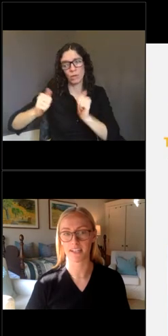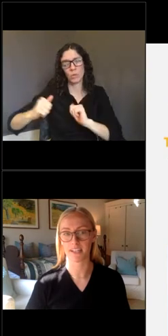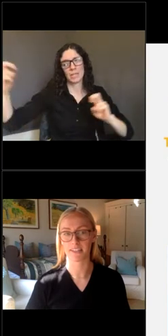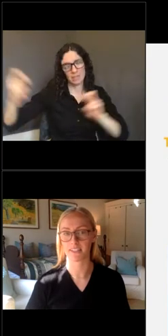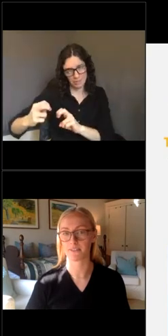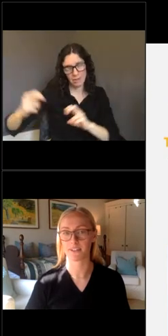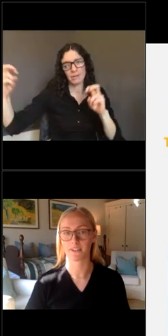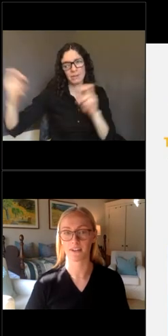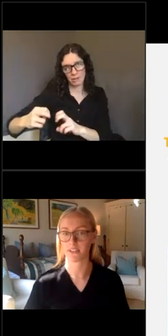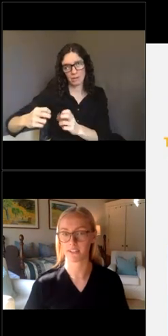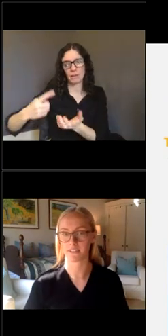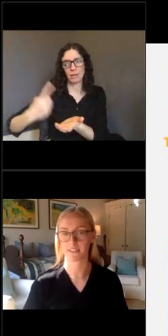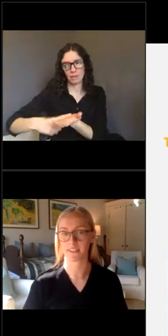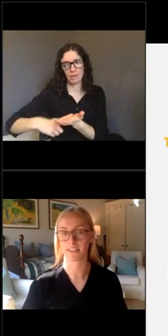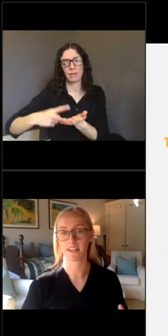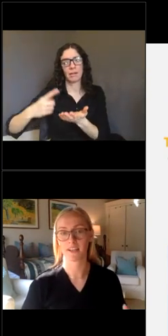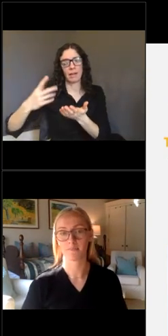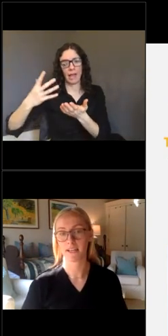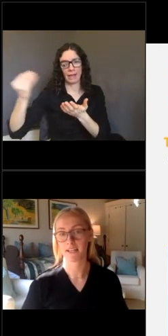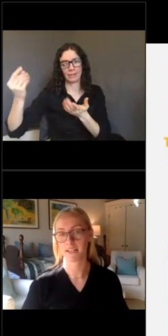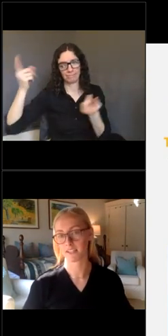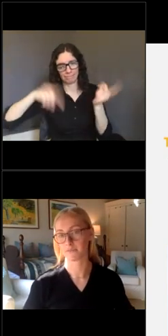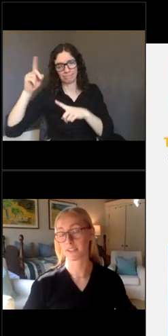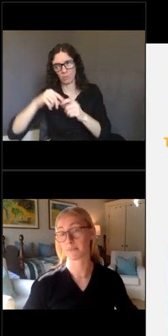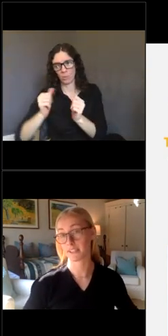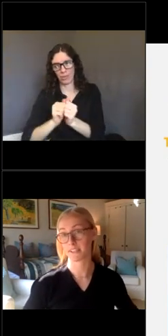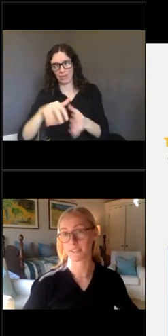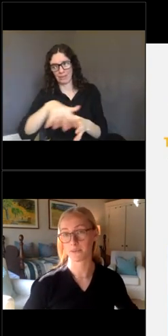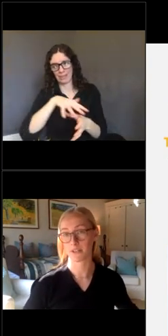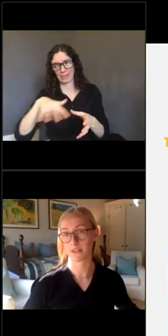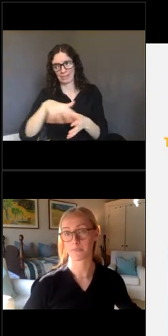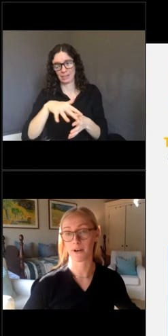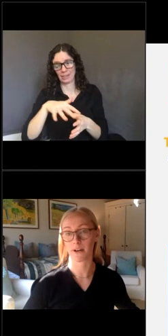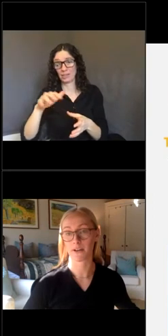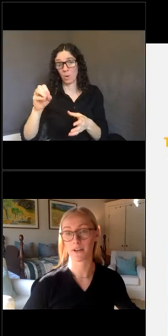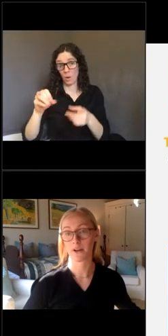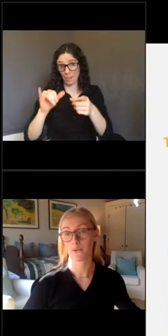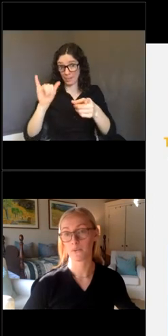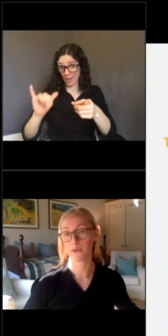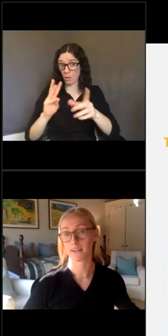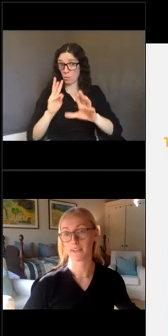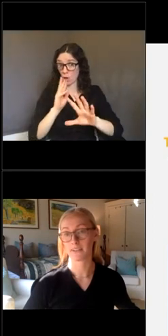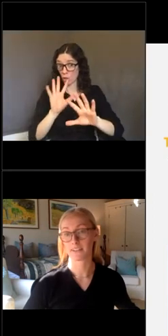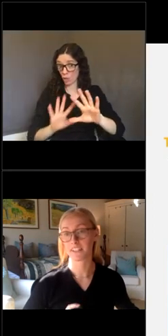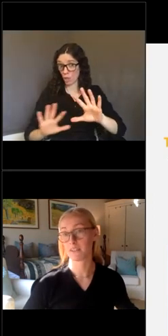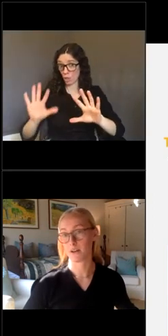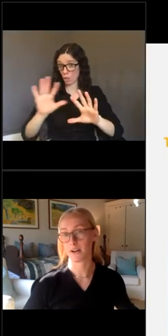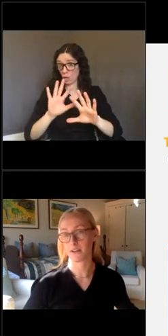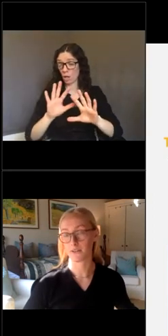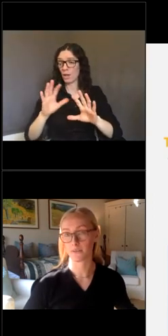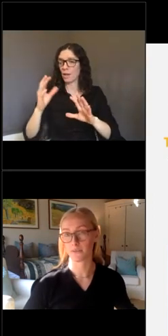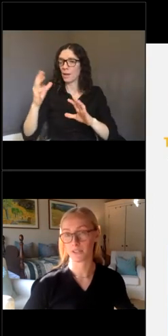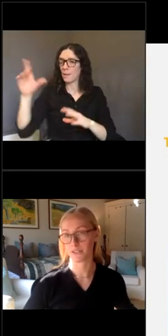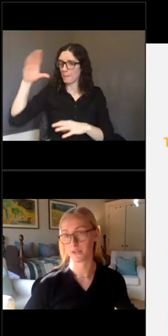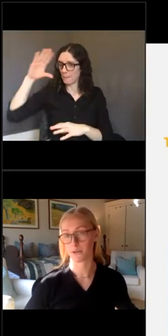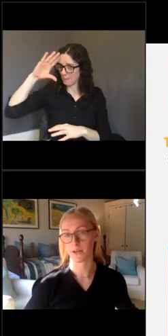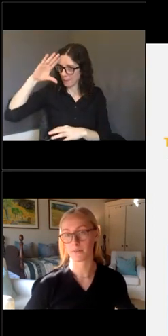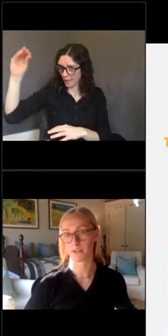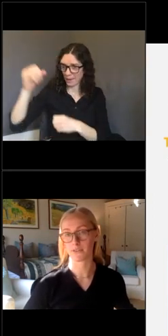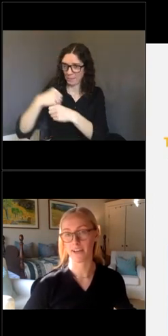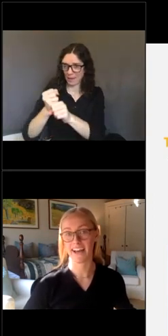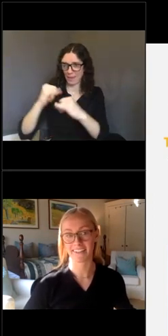boundaries and different governance mechanisms splits these waters apart, while CMAR, the